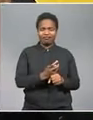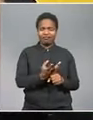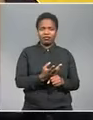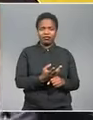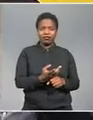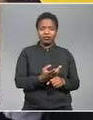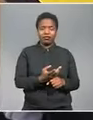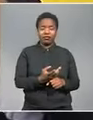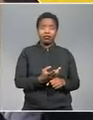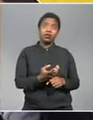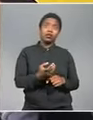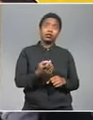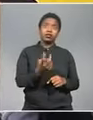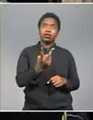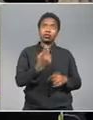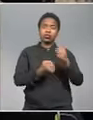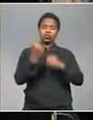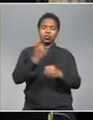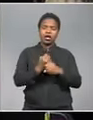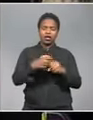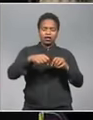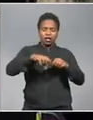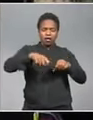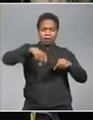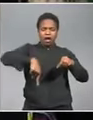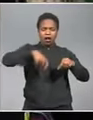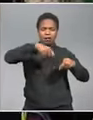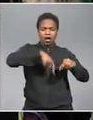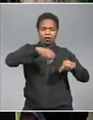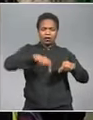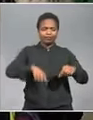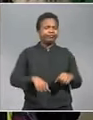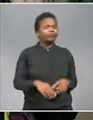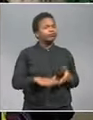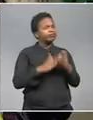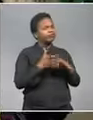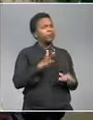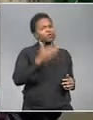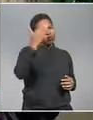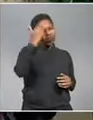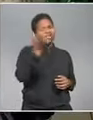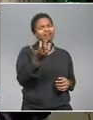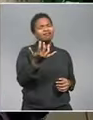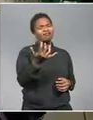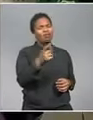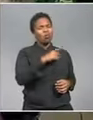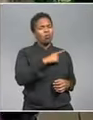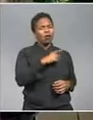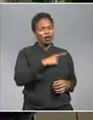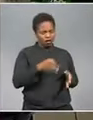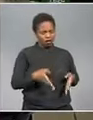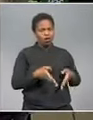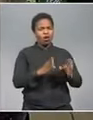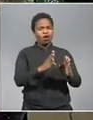of tube leakages happening. The communities also demanded answers from Gordhan about why SANRAL and